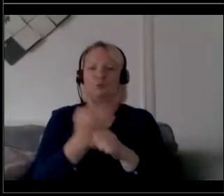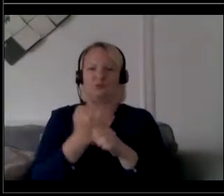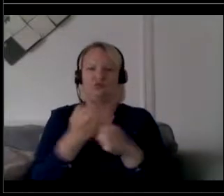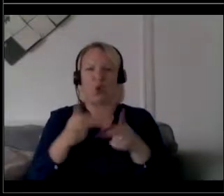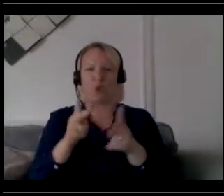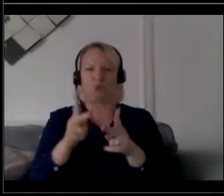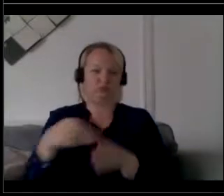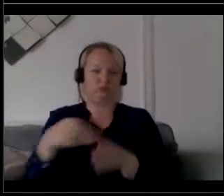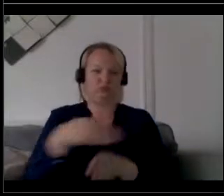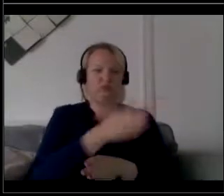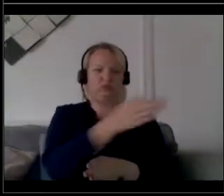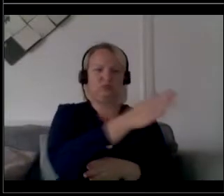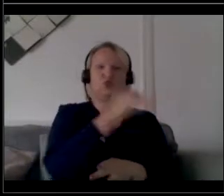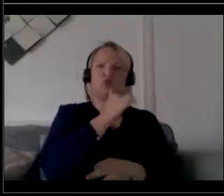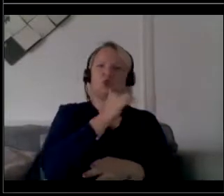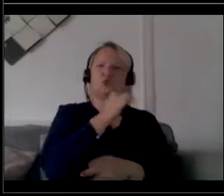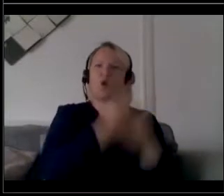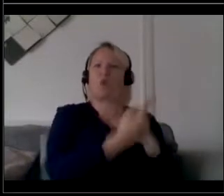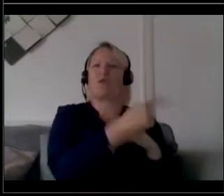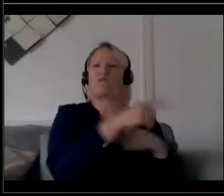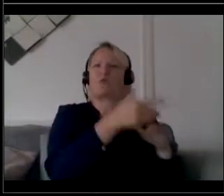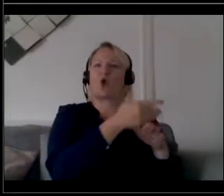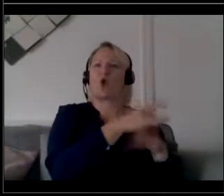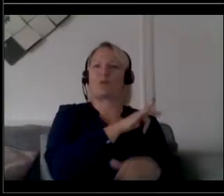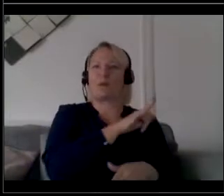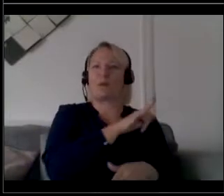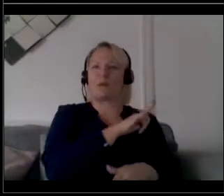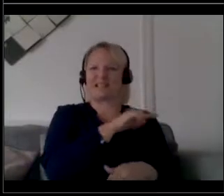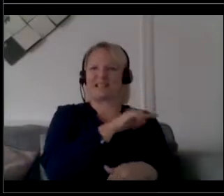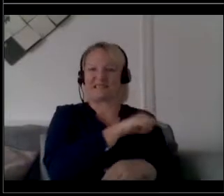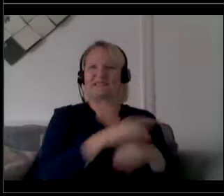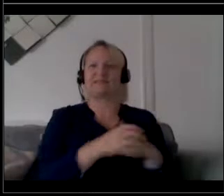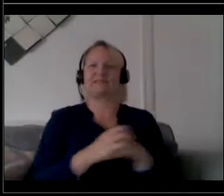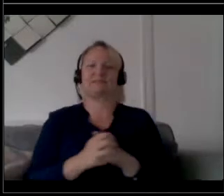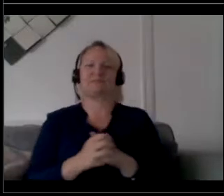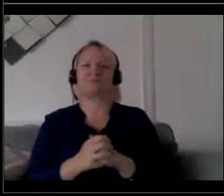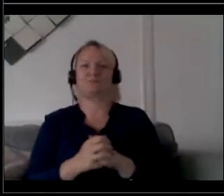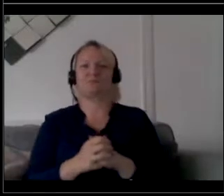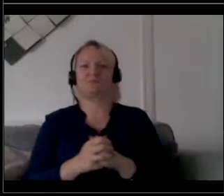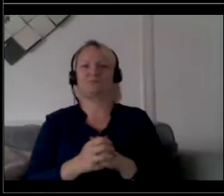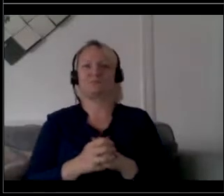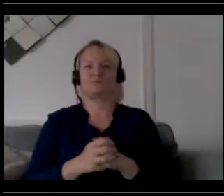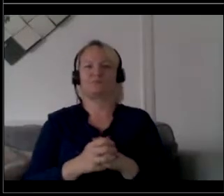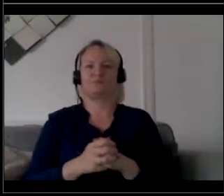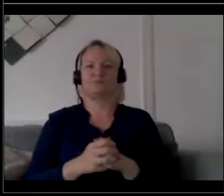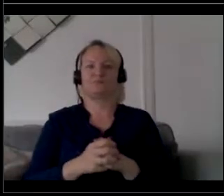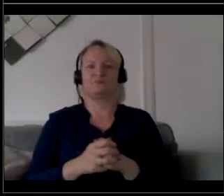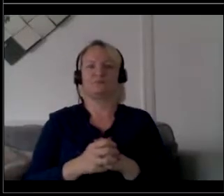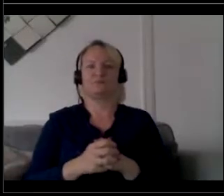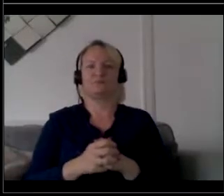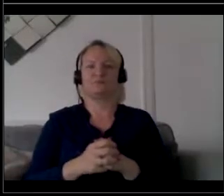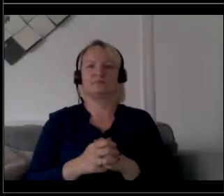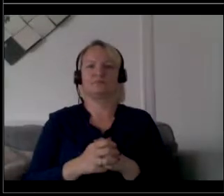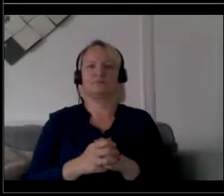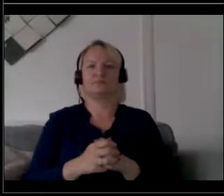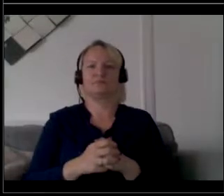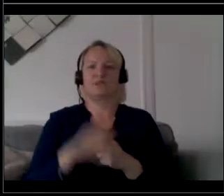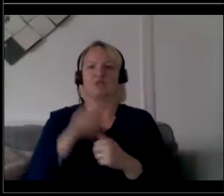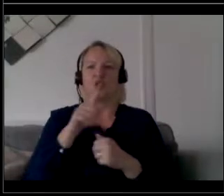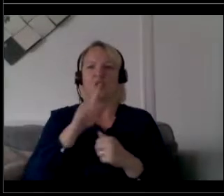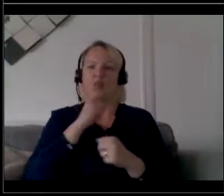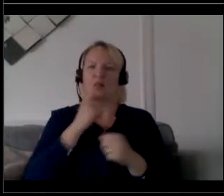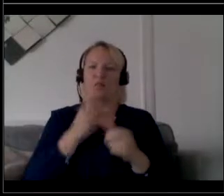we would be looking at trying to put as many of the haul routes within the footprint of the actual scheme rather